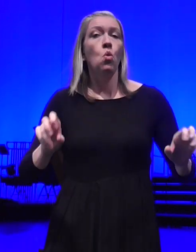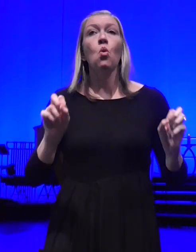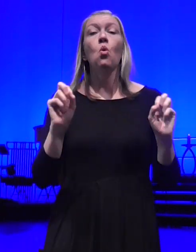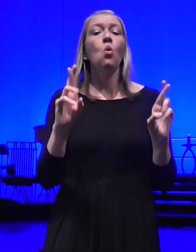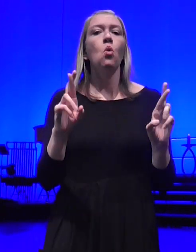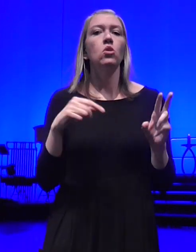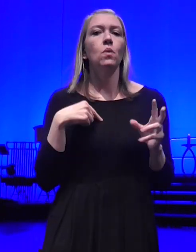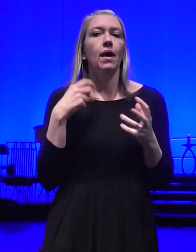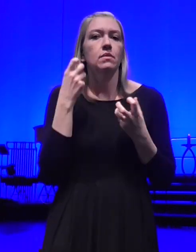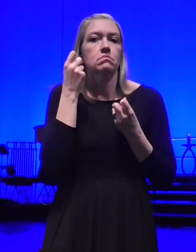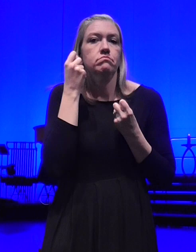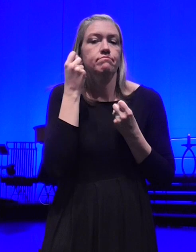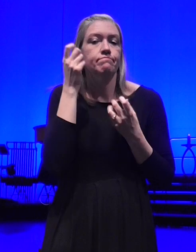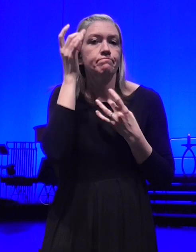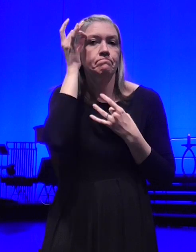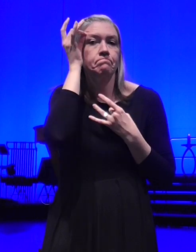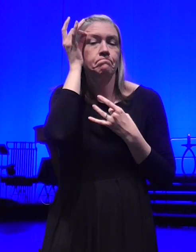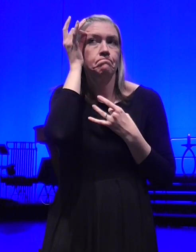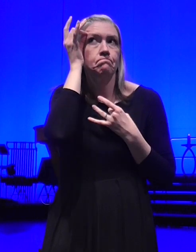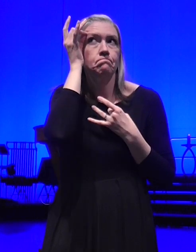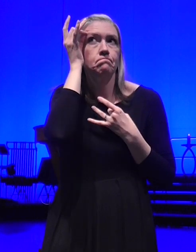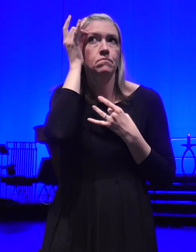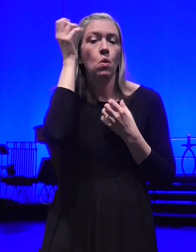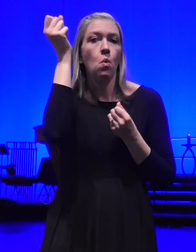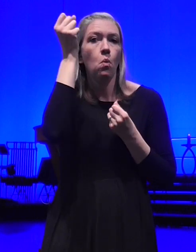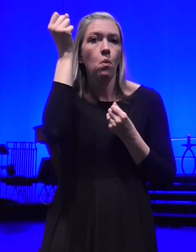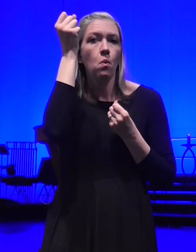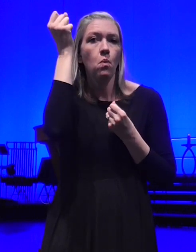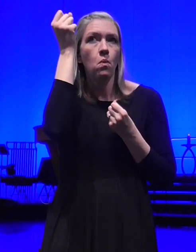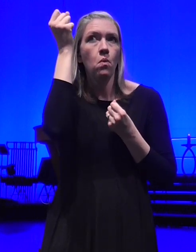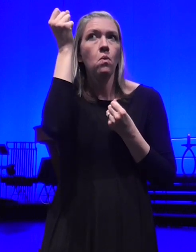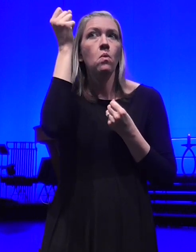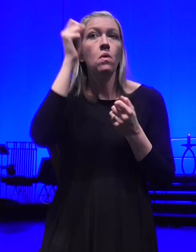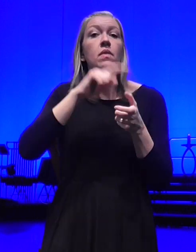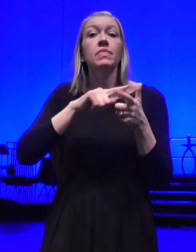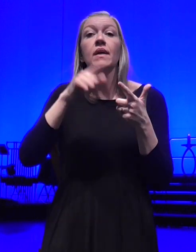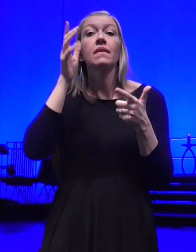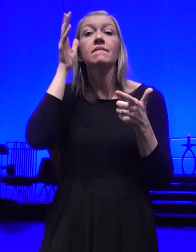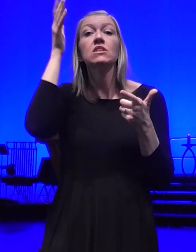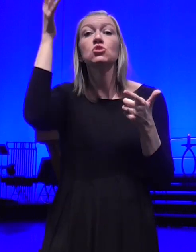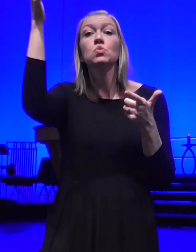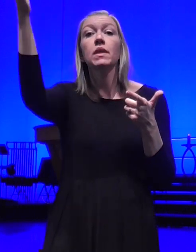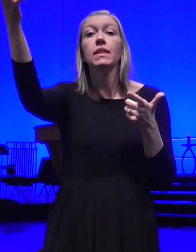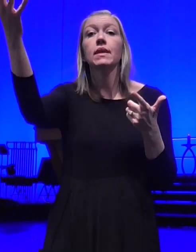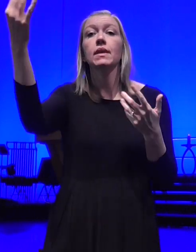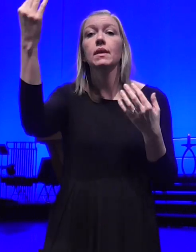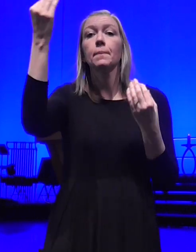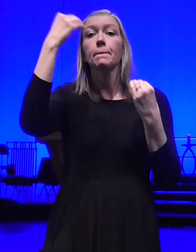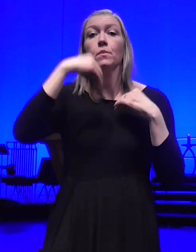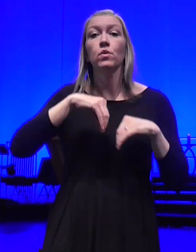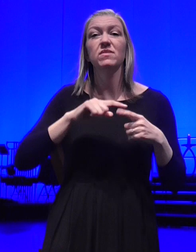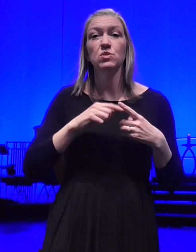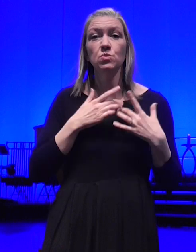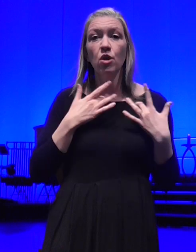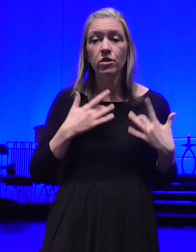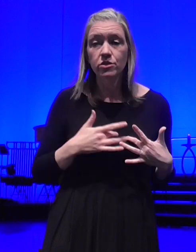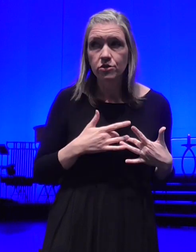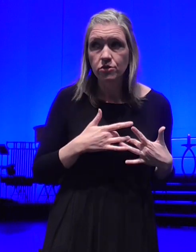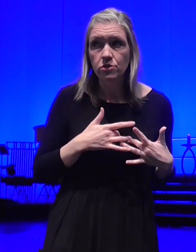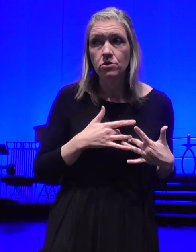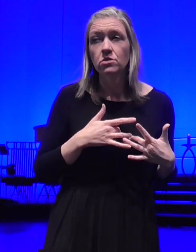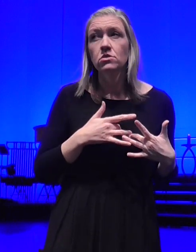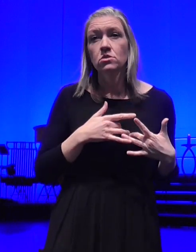stop it and hold it into my mind, and eventually it moves into my heart? And